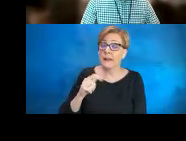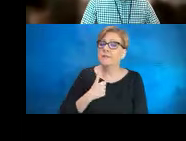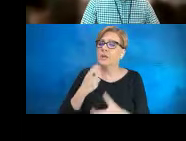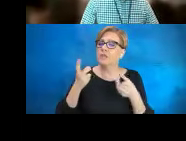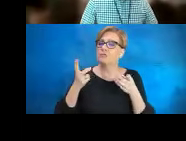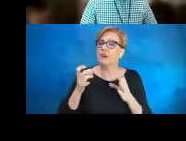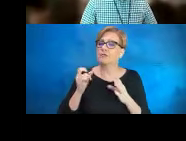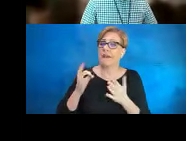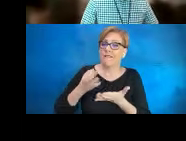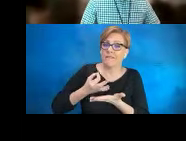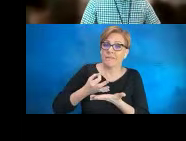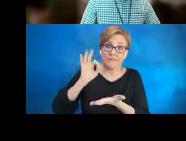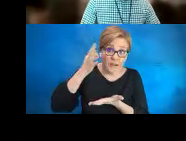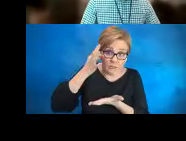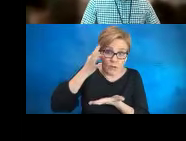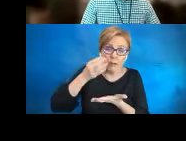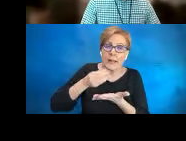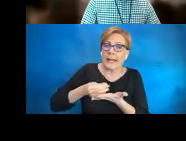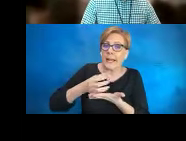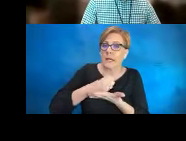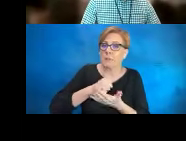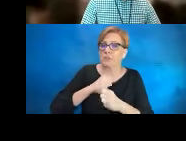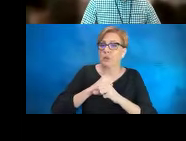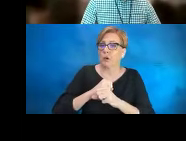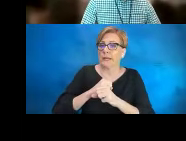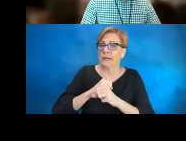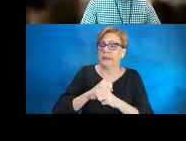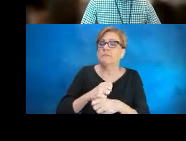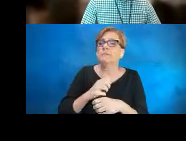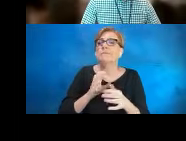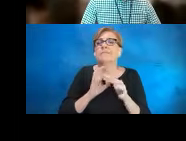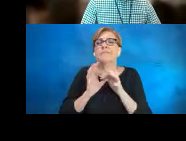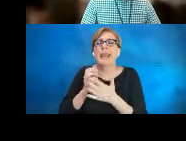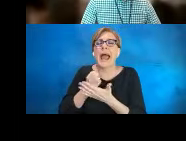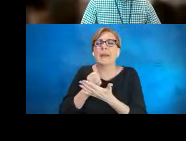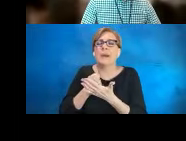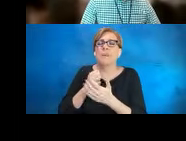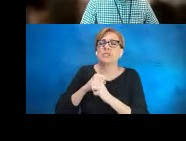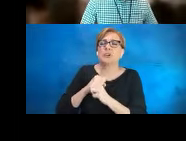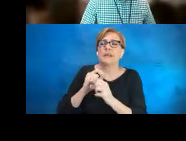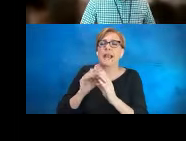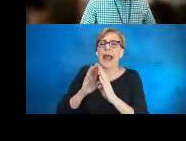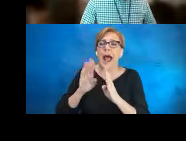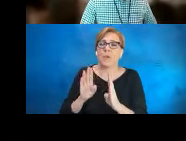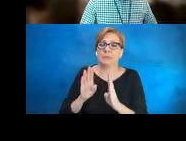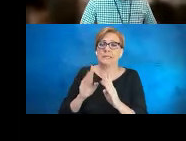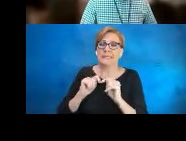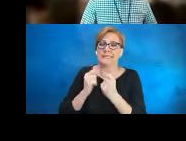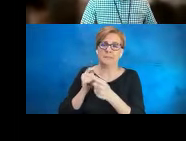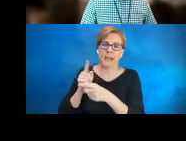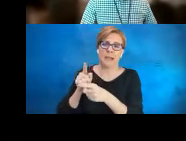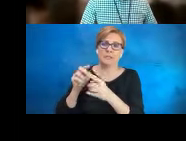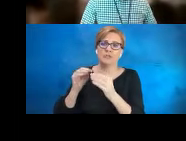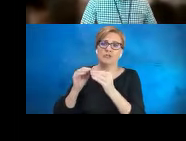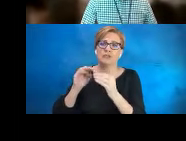Income Security on the Economic Security and Housing team at Justice and Aging. I'm the moderator for